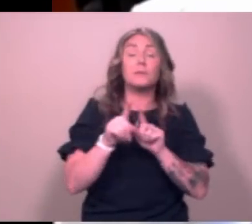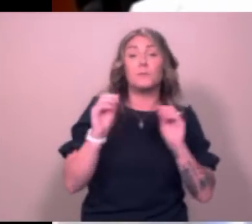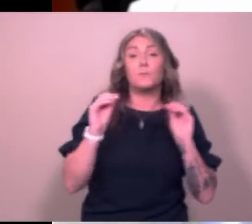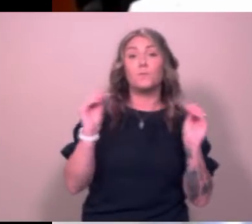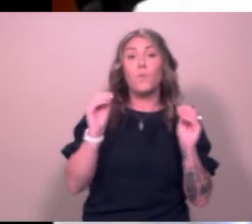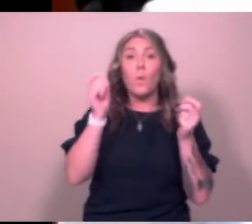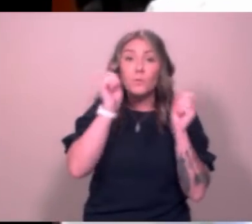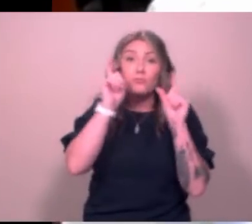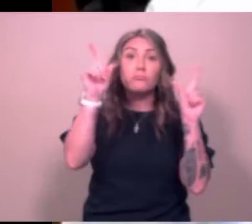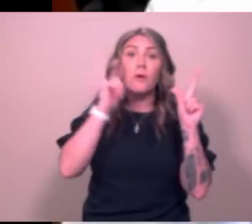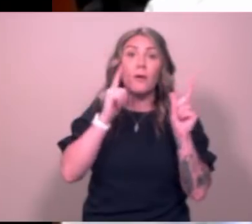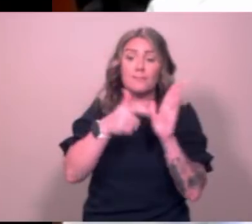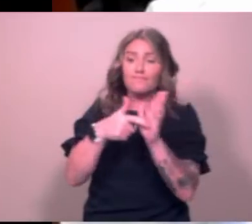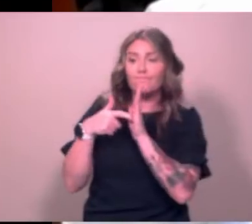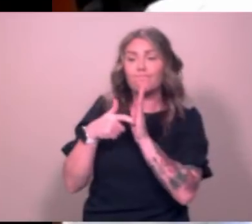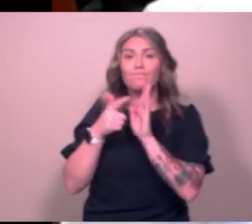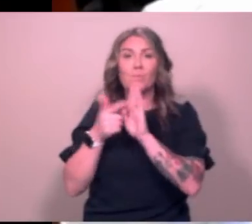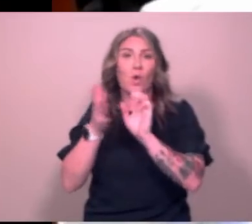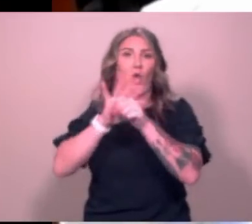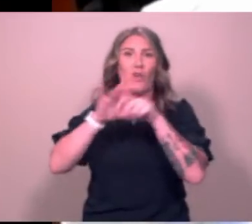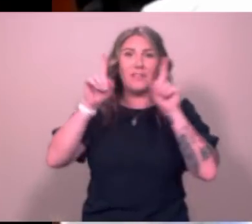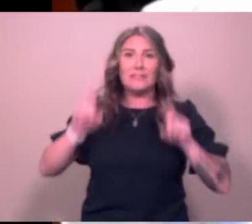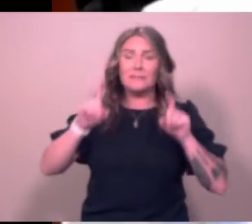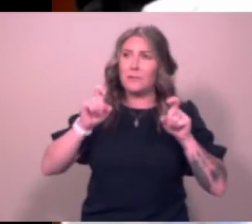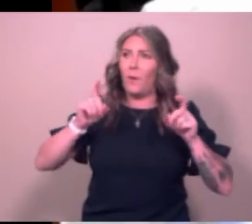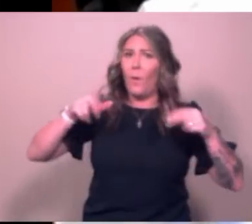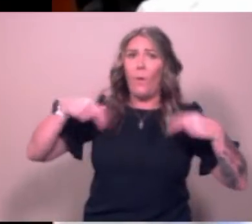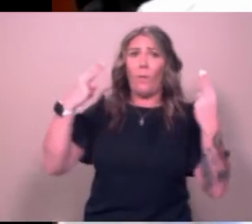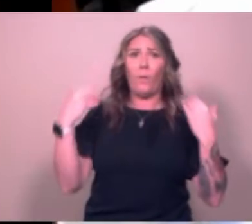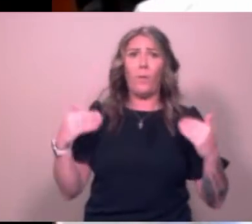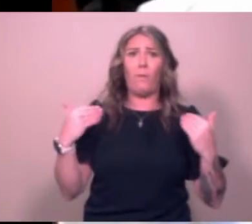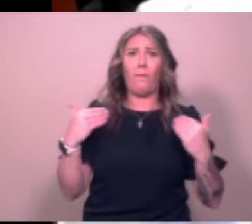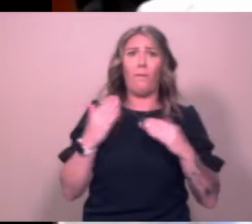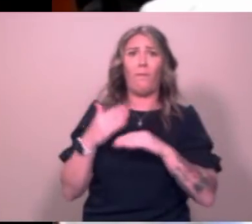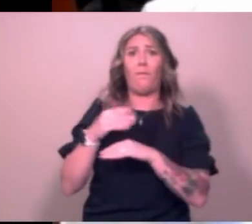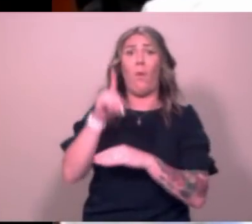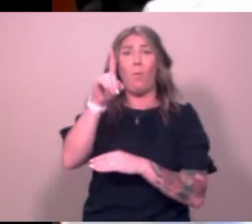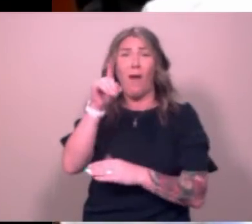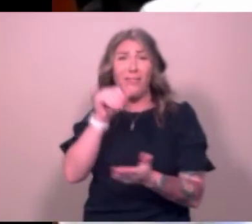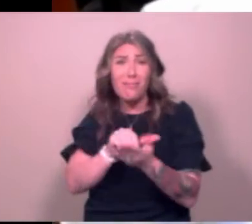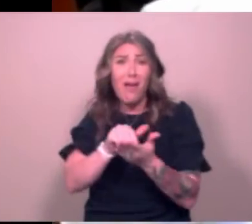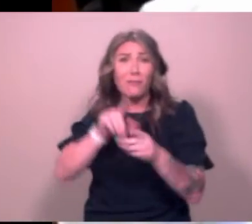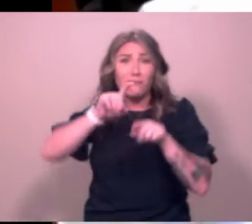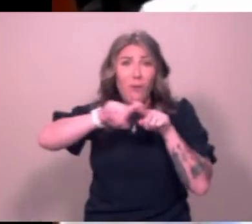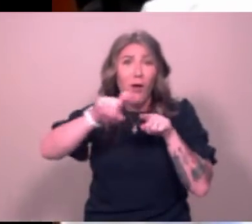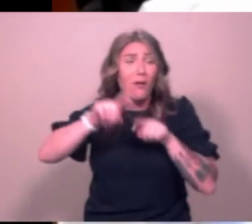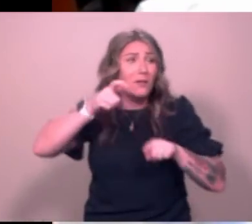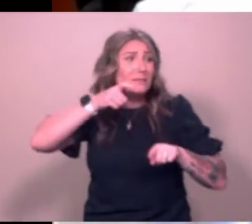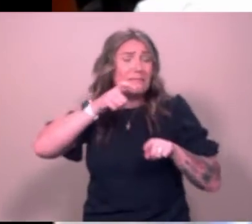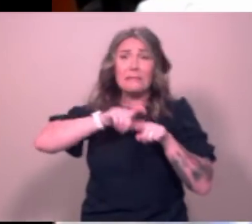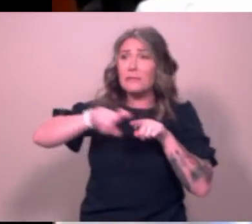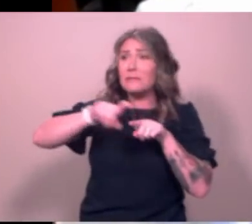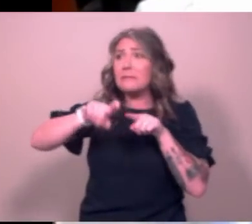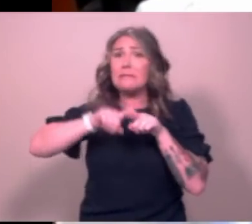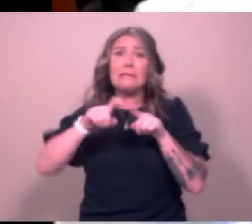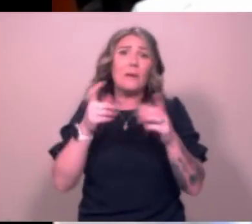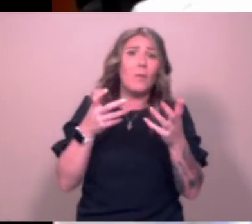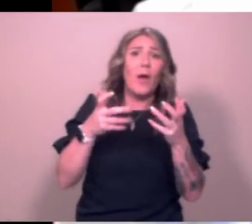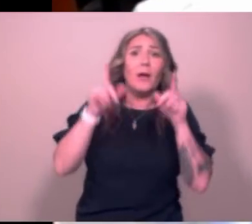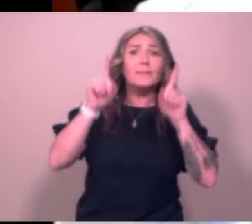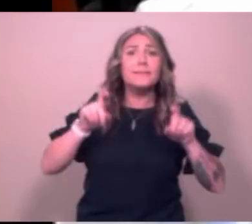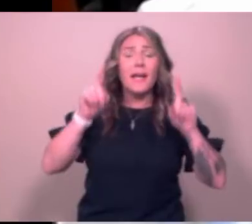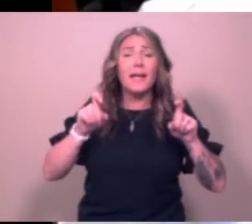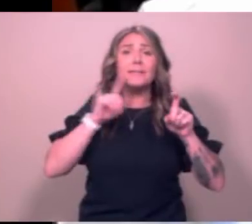demand for COVID testing has been sky high. We're receiving over 1,000 calls a day in our call center seeking testing, and we've been